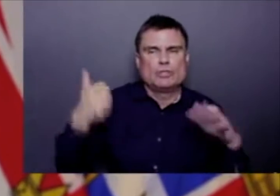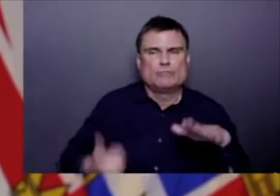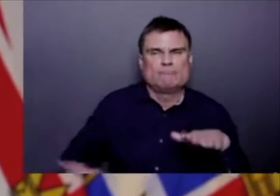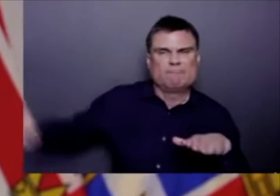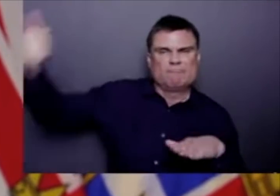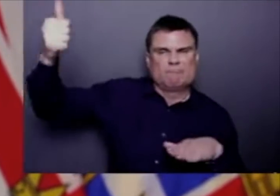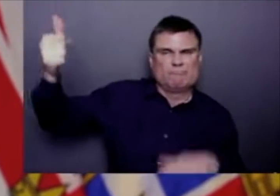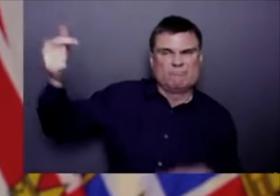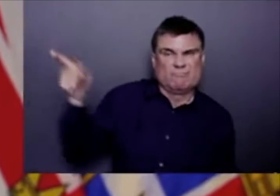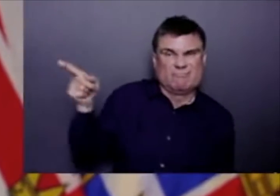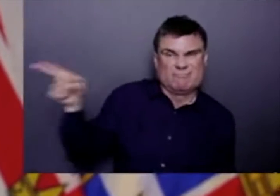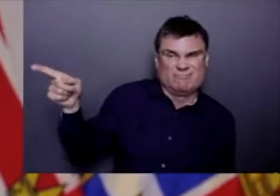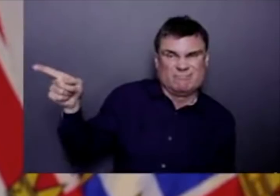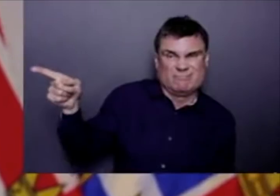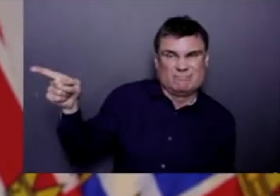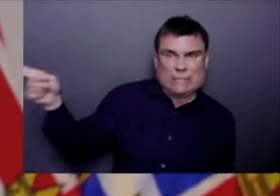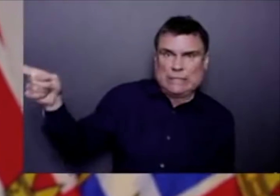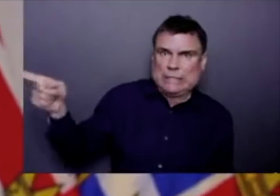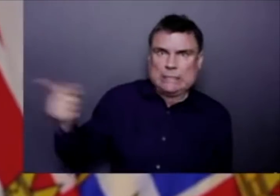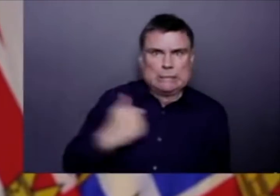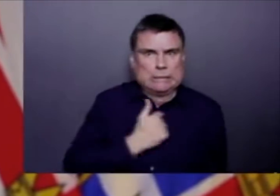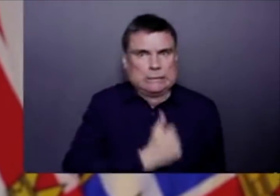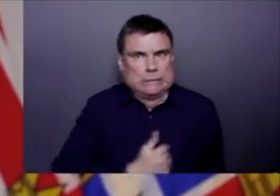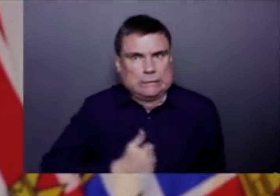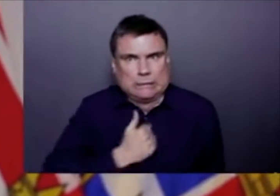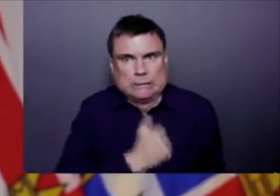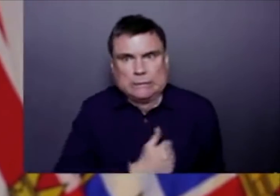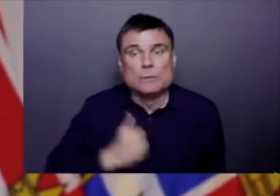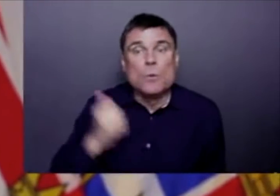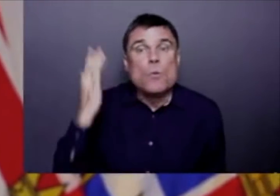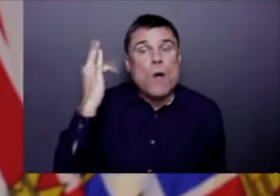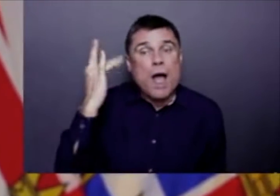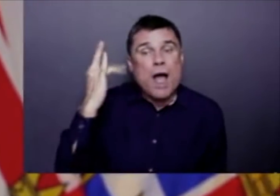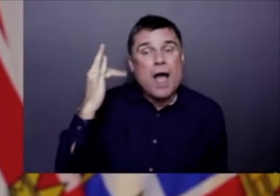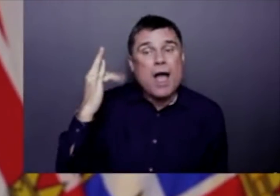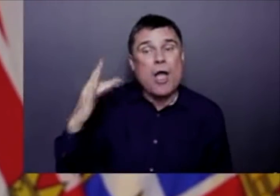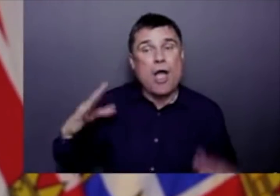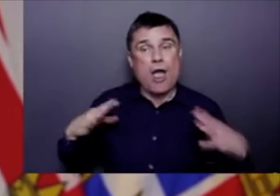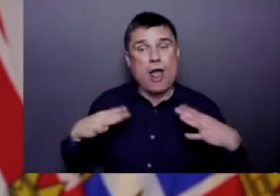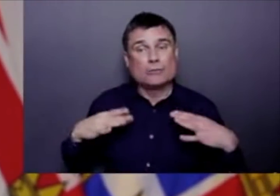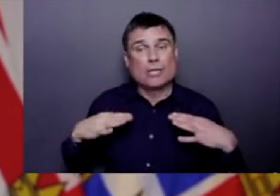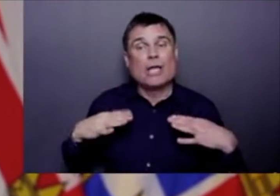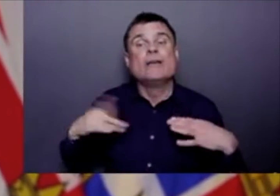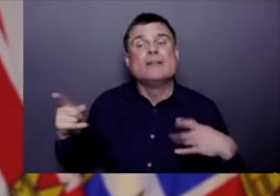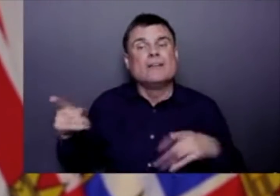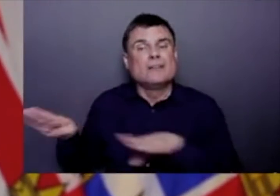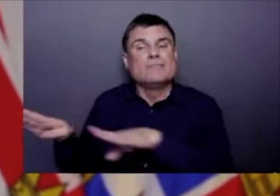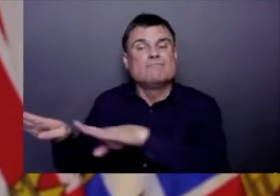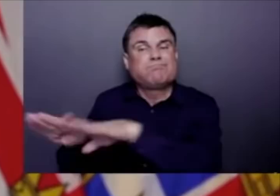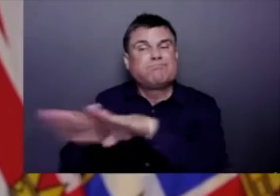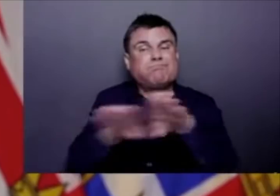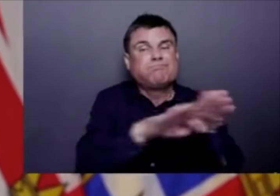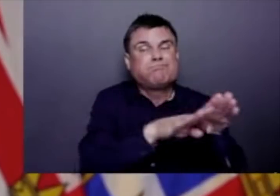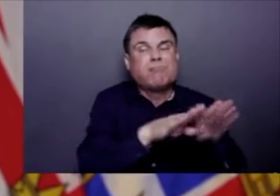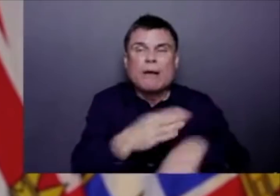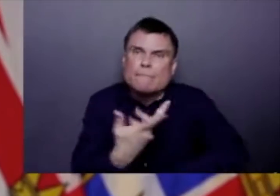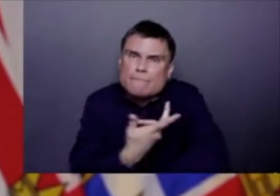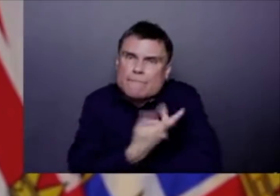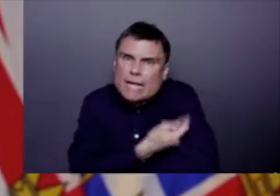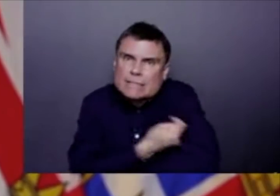some vaccination clinics over the holidays. British Columbia also reduced hours at some vaccination clinics